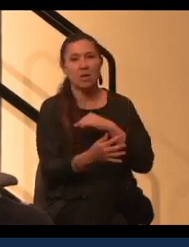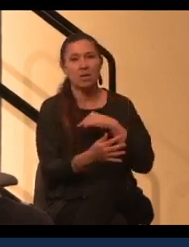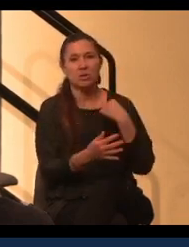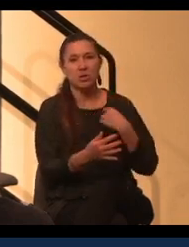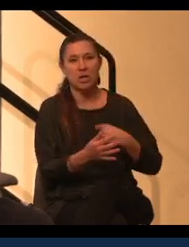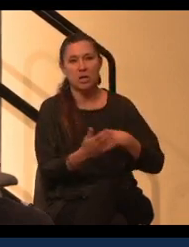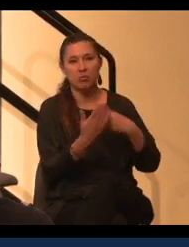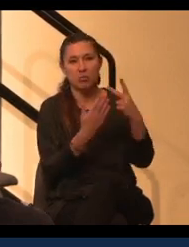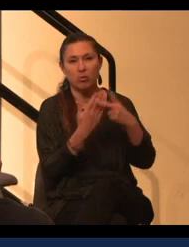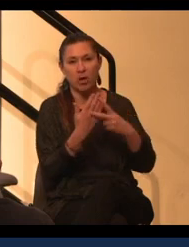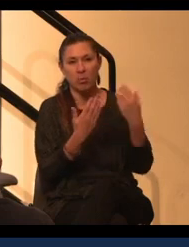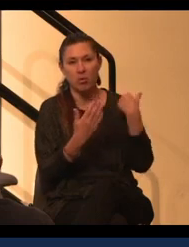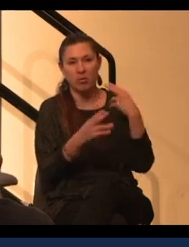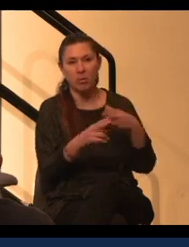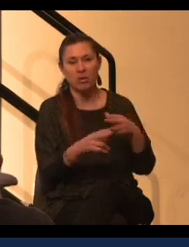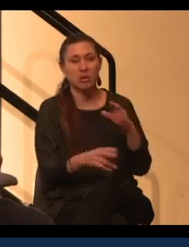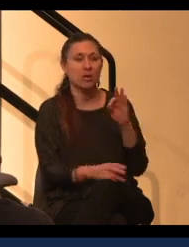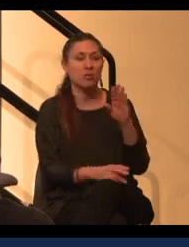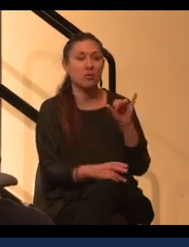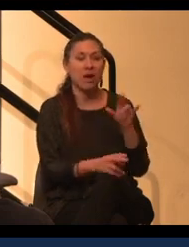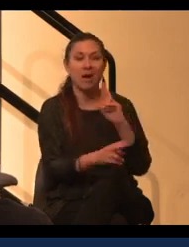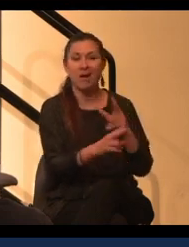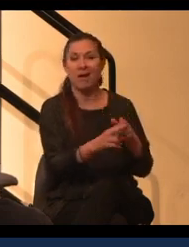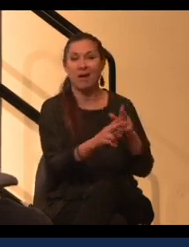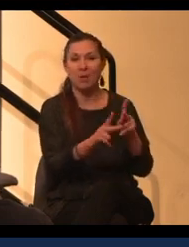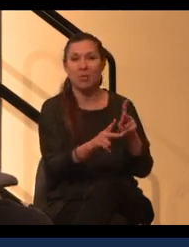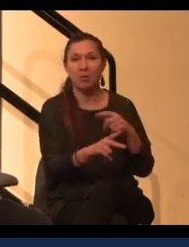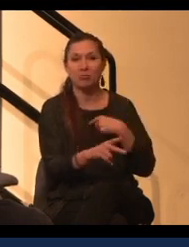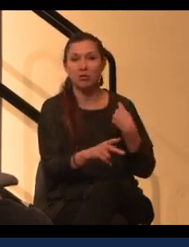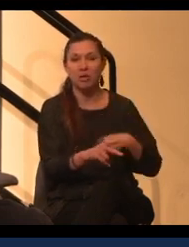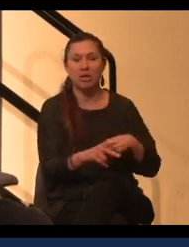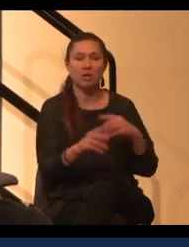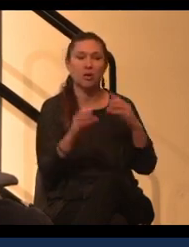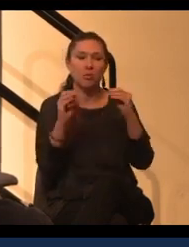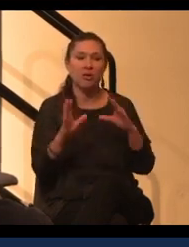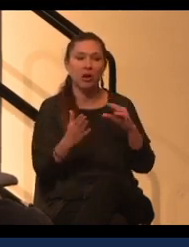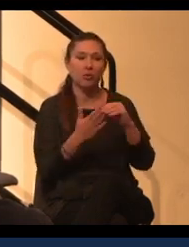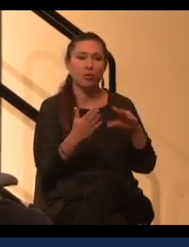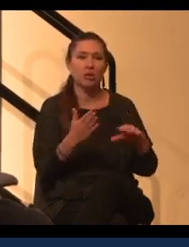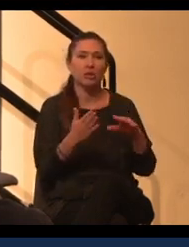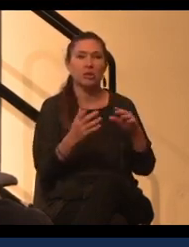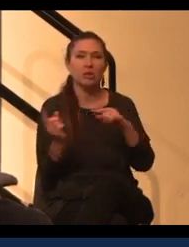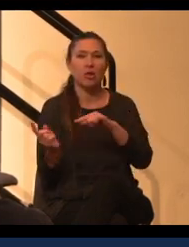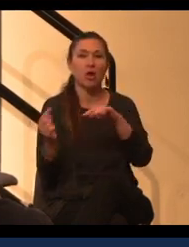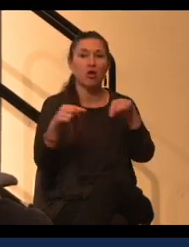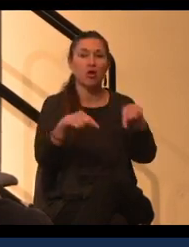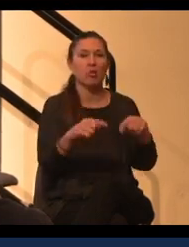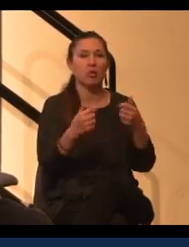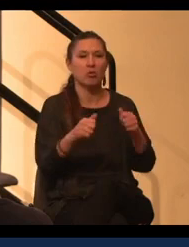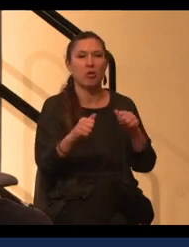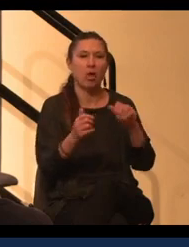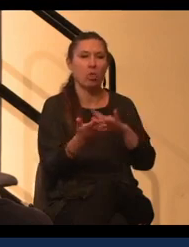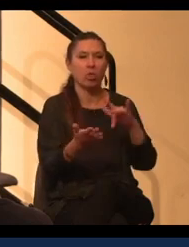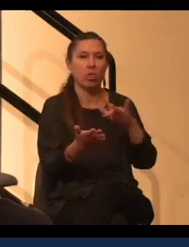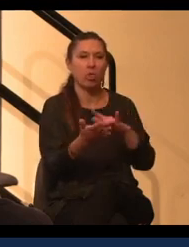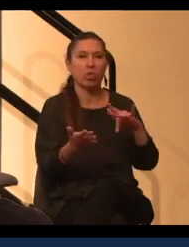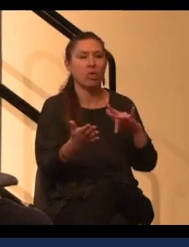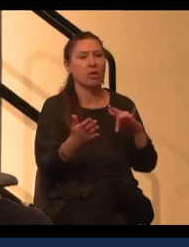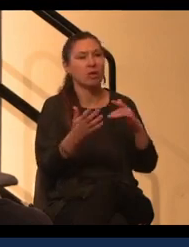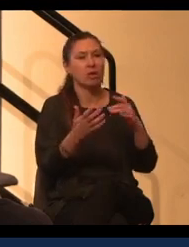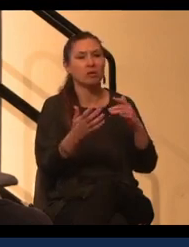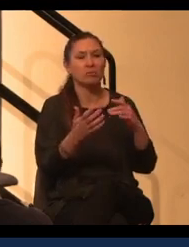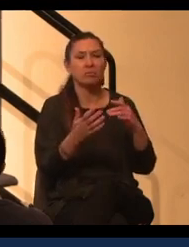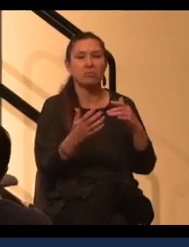the FBI had referred to those of Chinese descent, of professors and students, they're coming to take advantage and exploiting